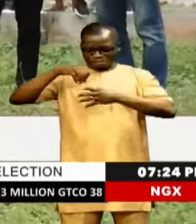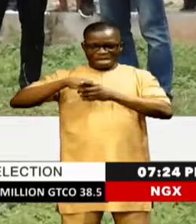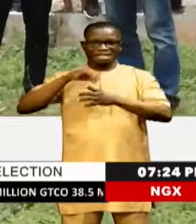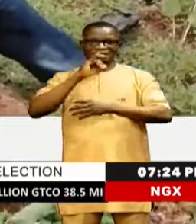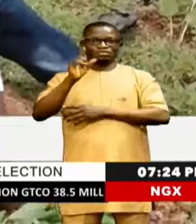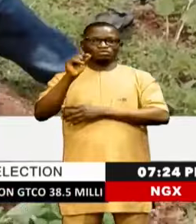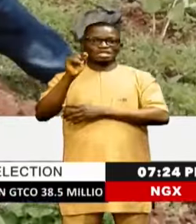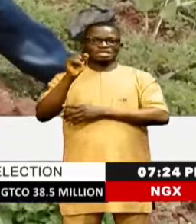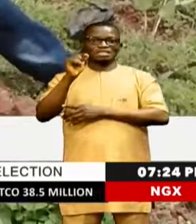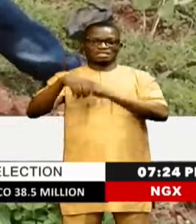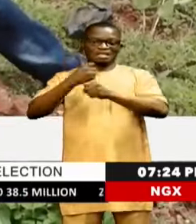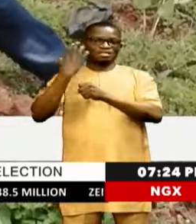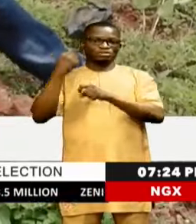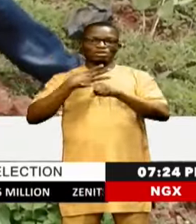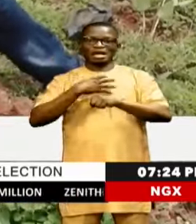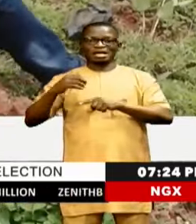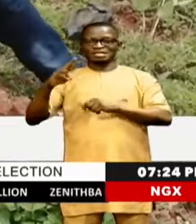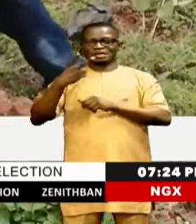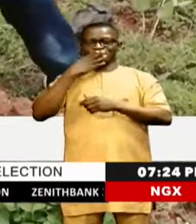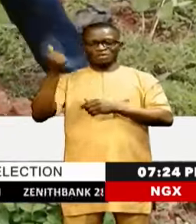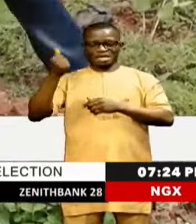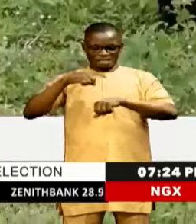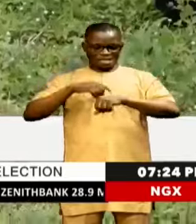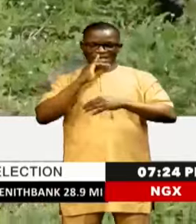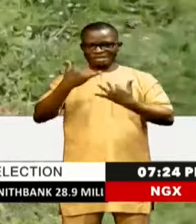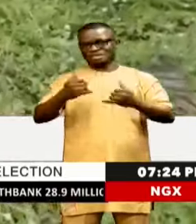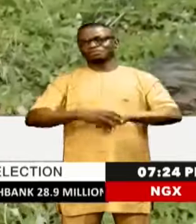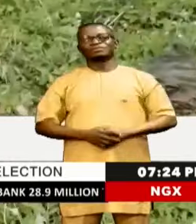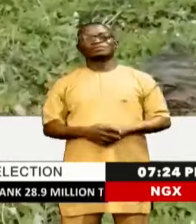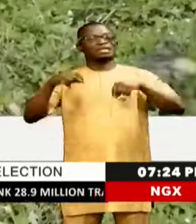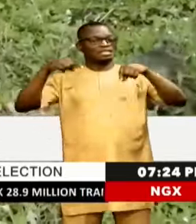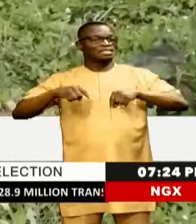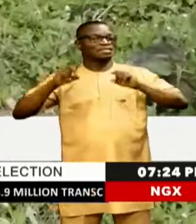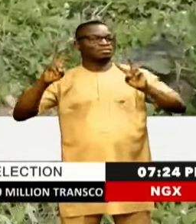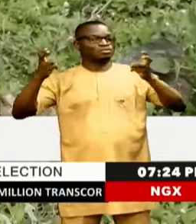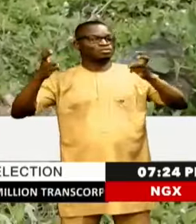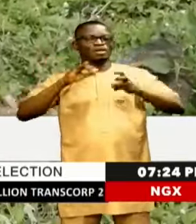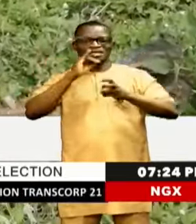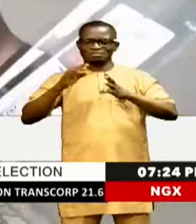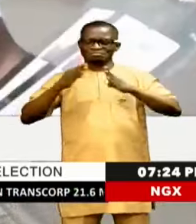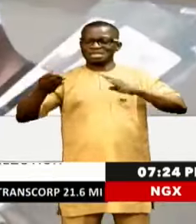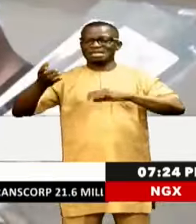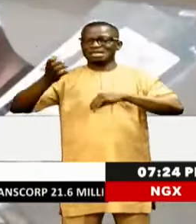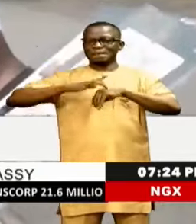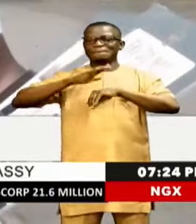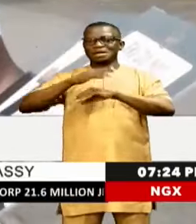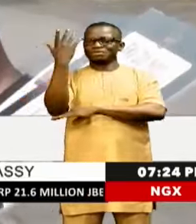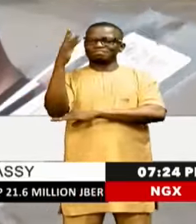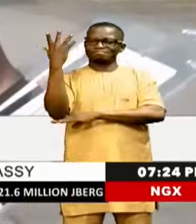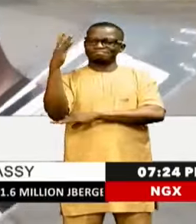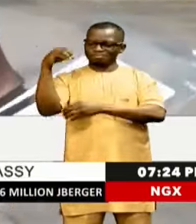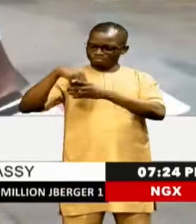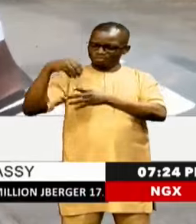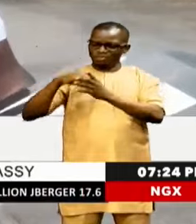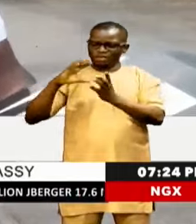ago. And the second best time is now. This epitomizes the huge impact trees combined with smart